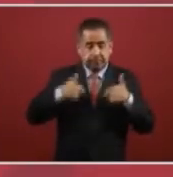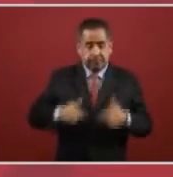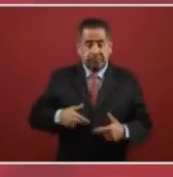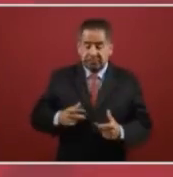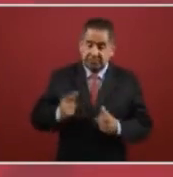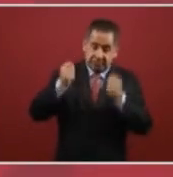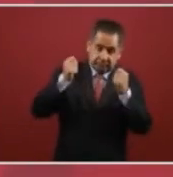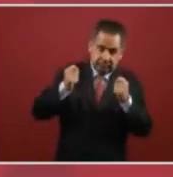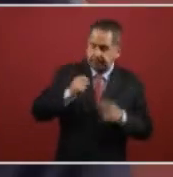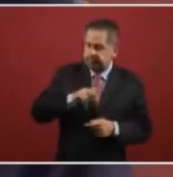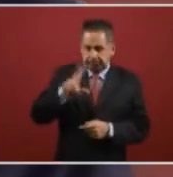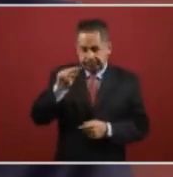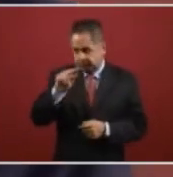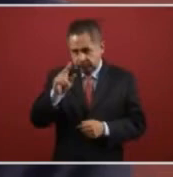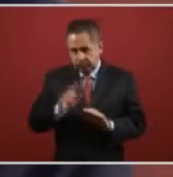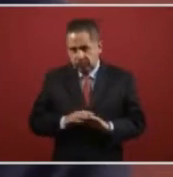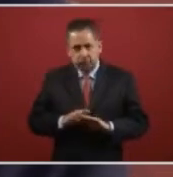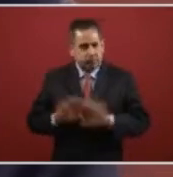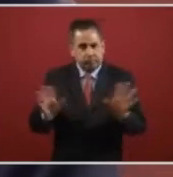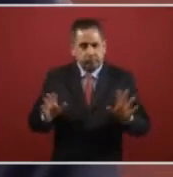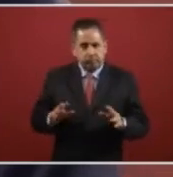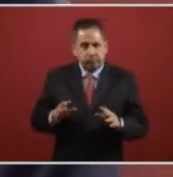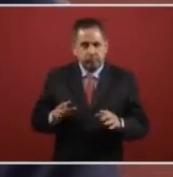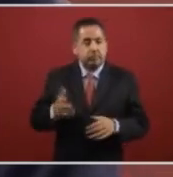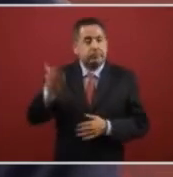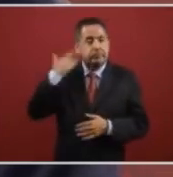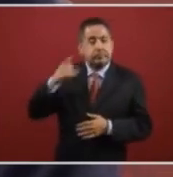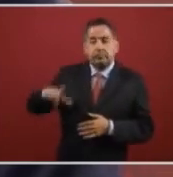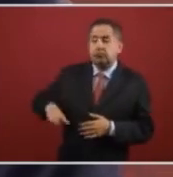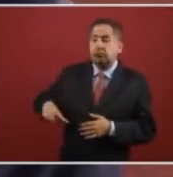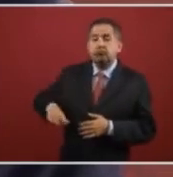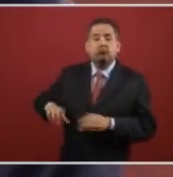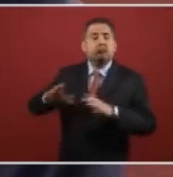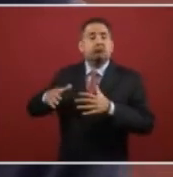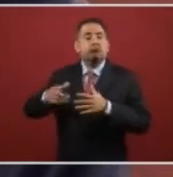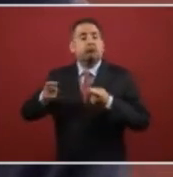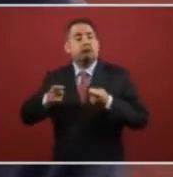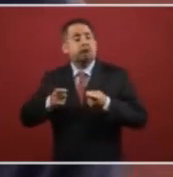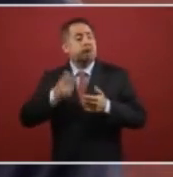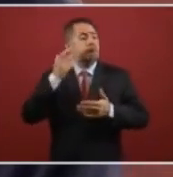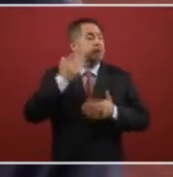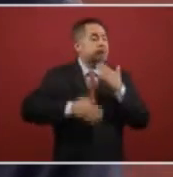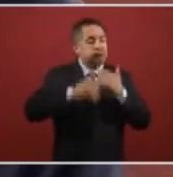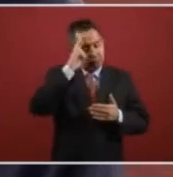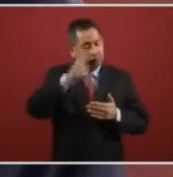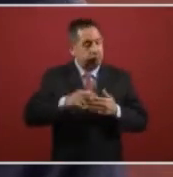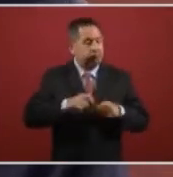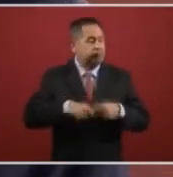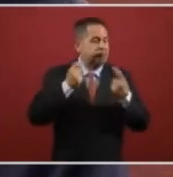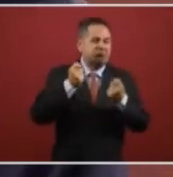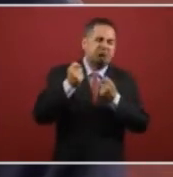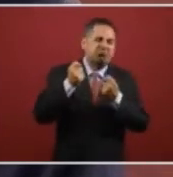The government does not violate human rights. It has stopped being the state